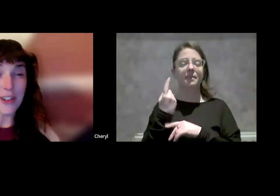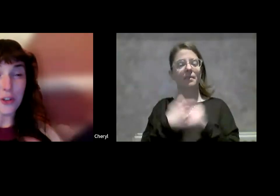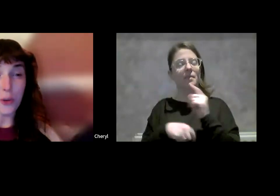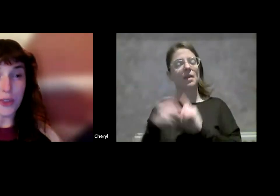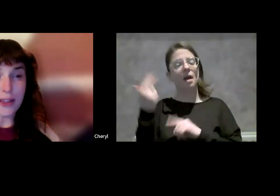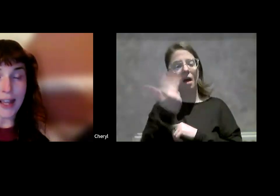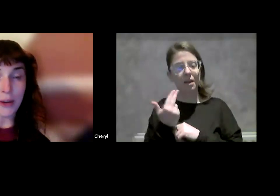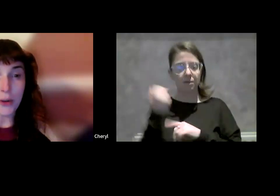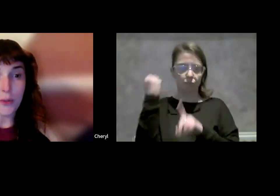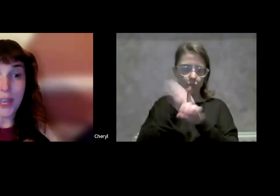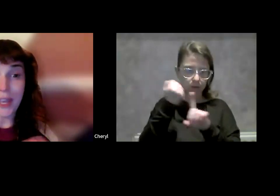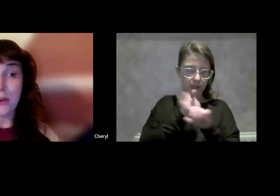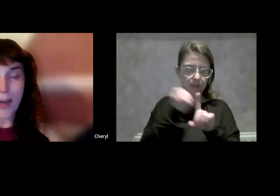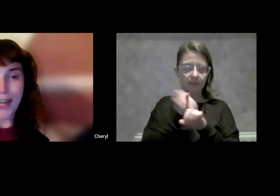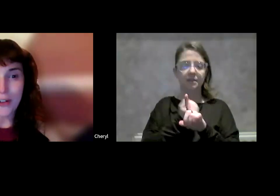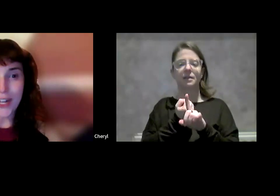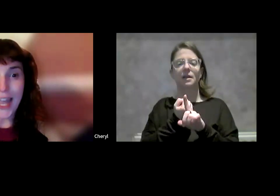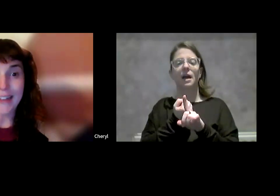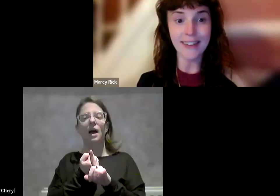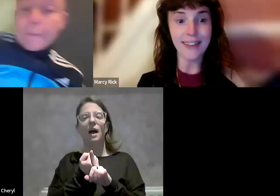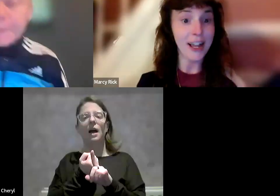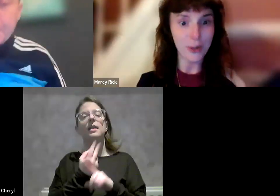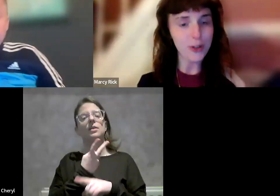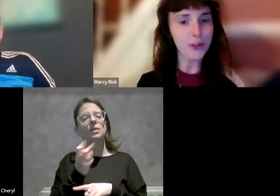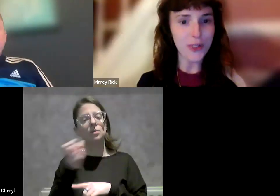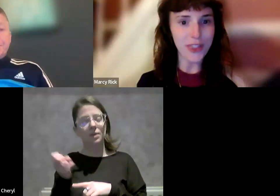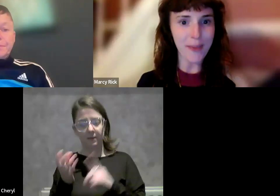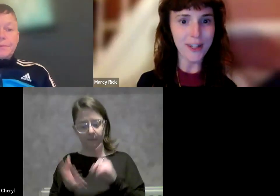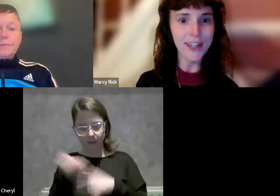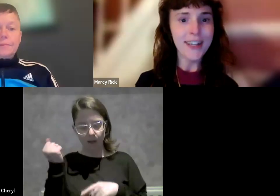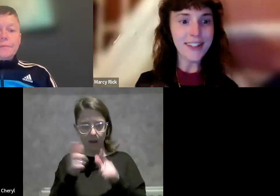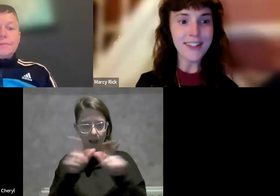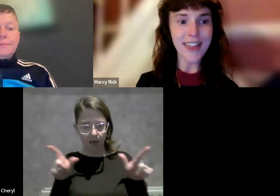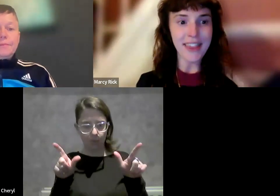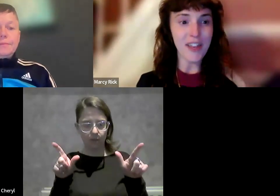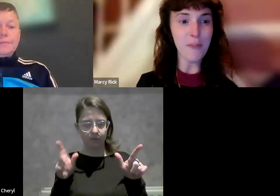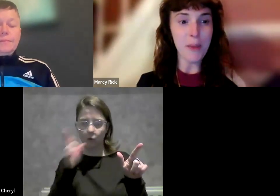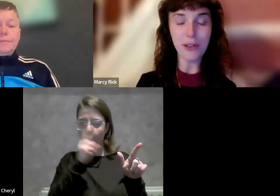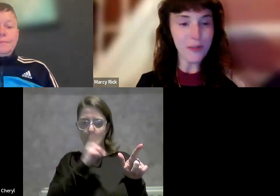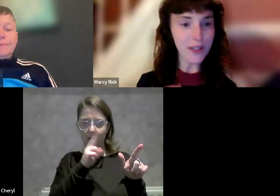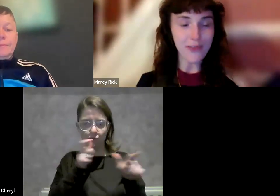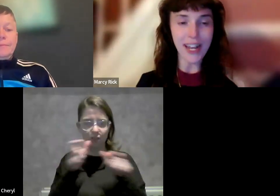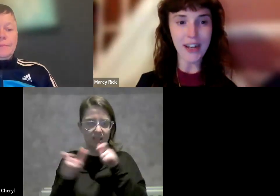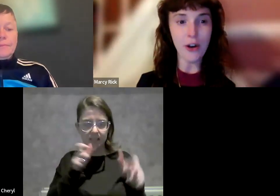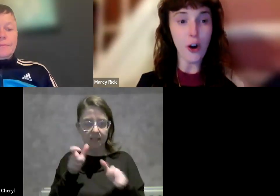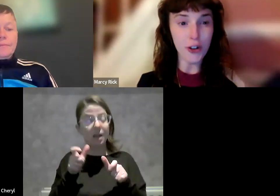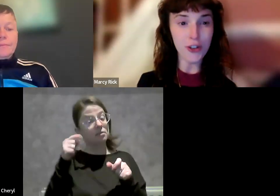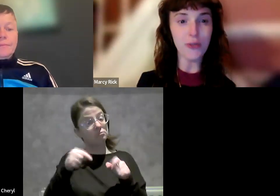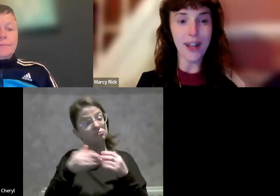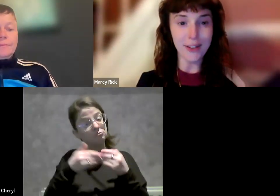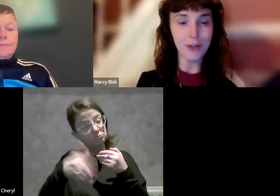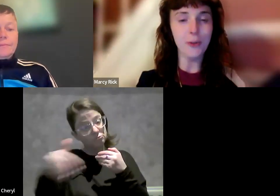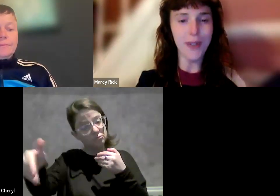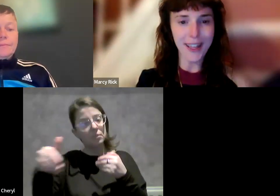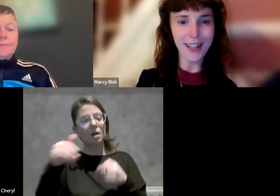2020, they discovered the language for being non-binary, and language discovered them. Since then, they've been prolifically writing